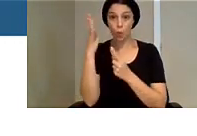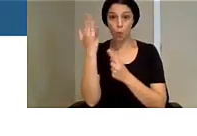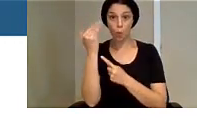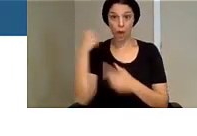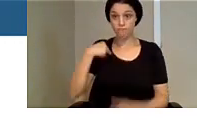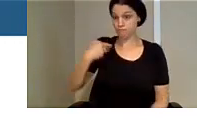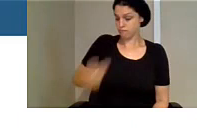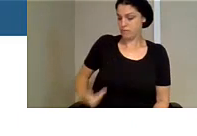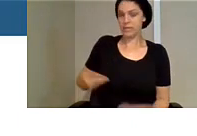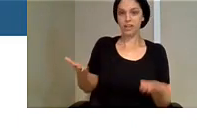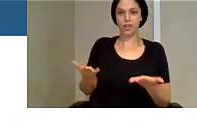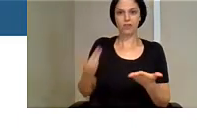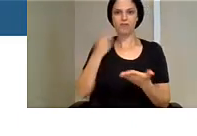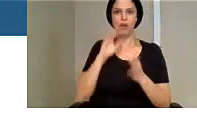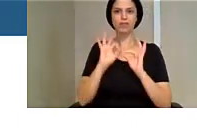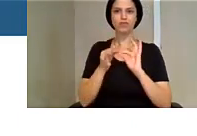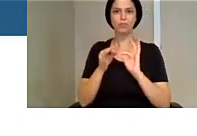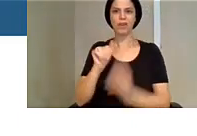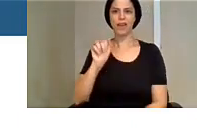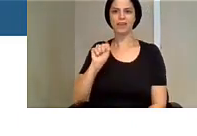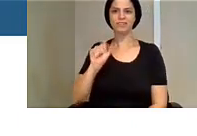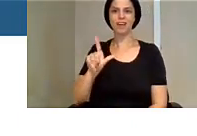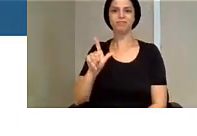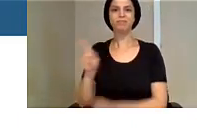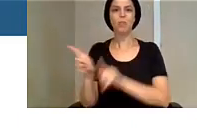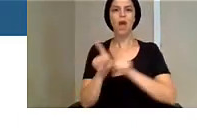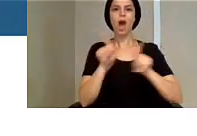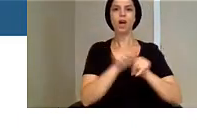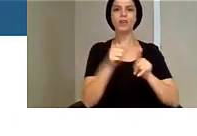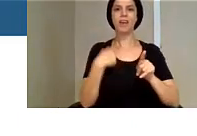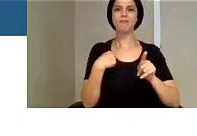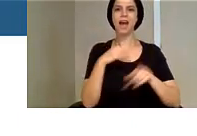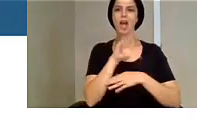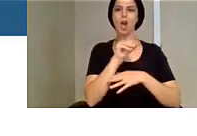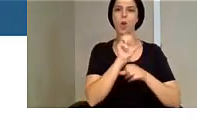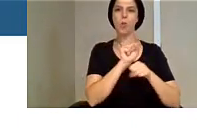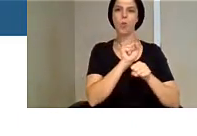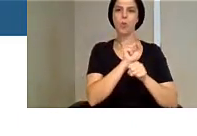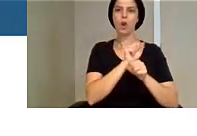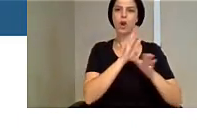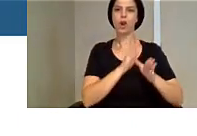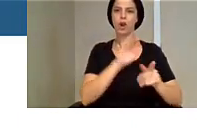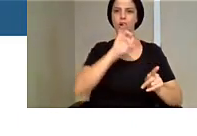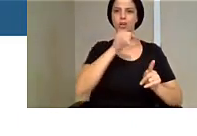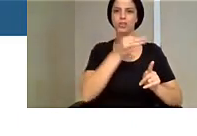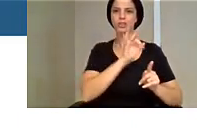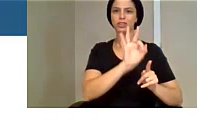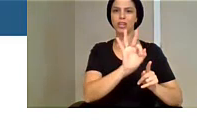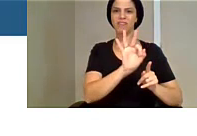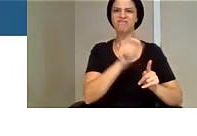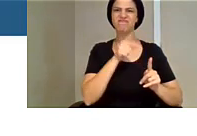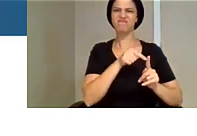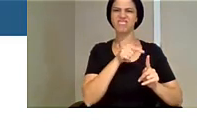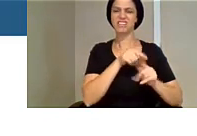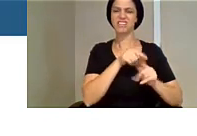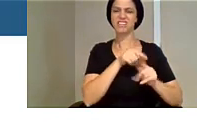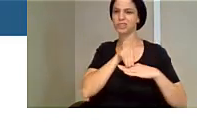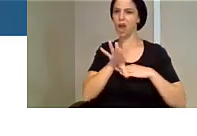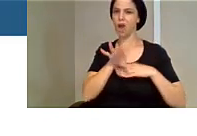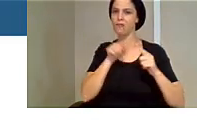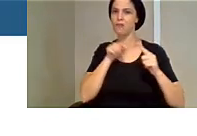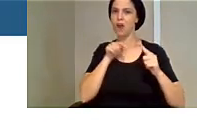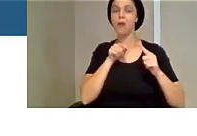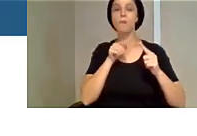I also have my colleague Jeff Luttrell on this with us as well. Jeff is our consultant from